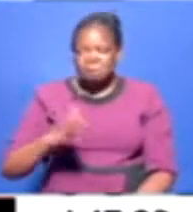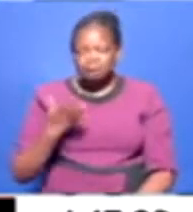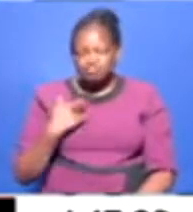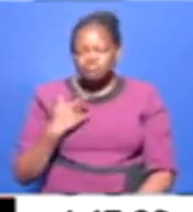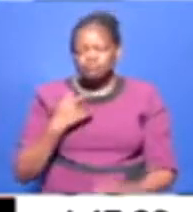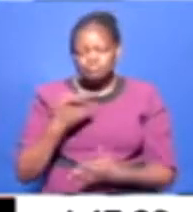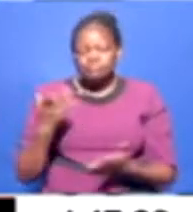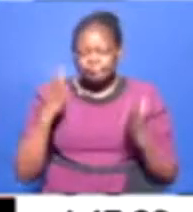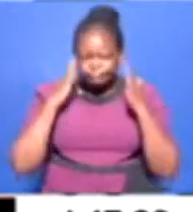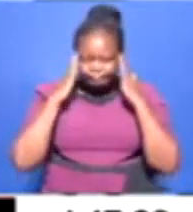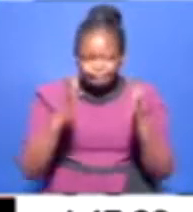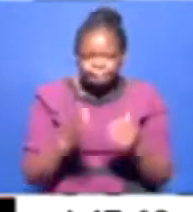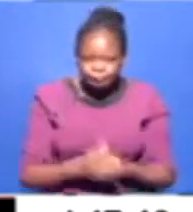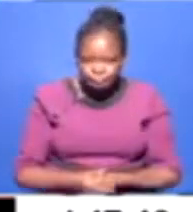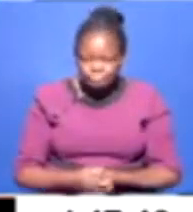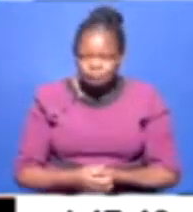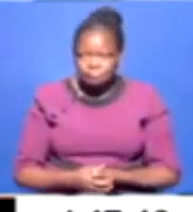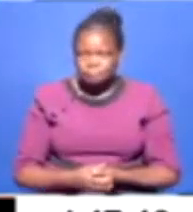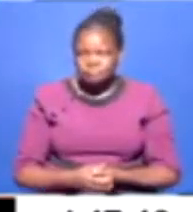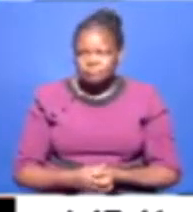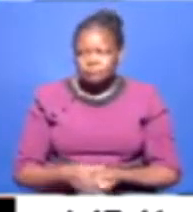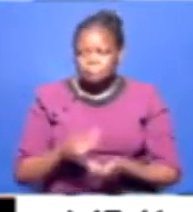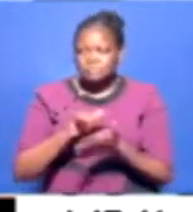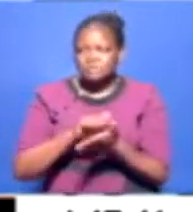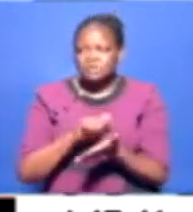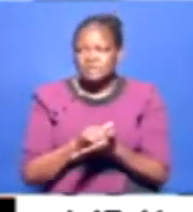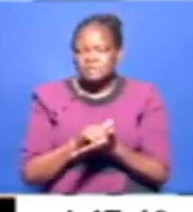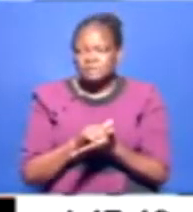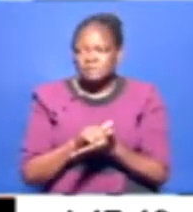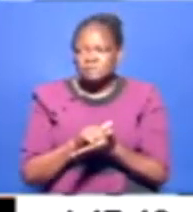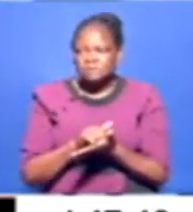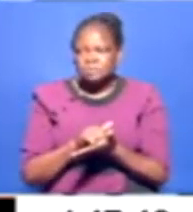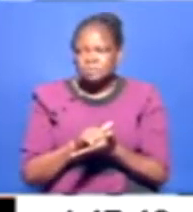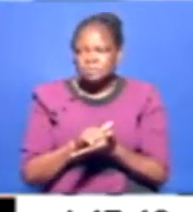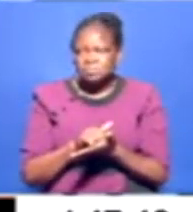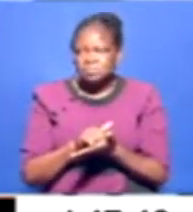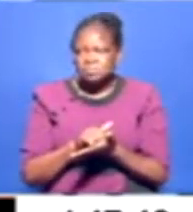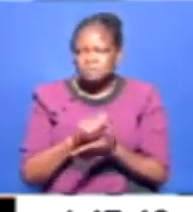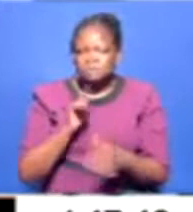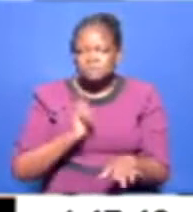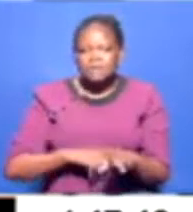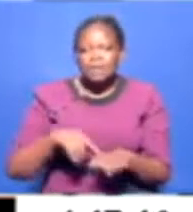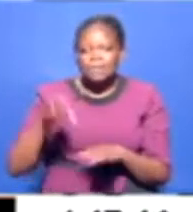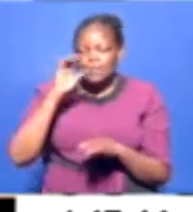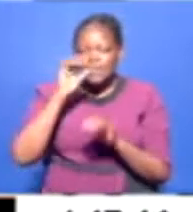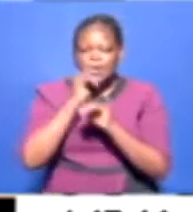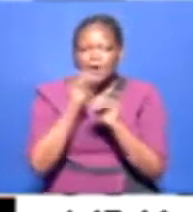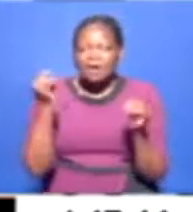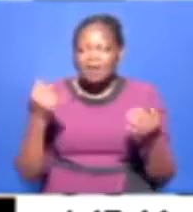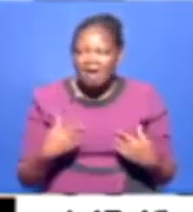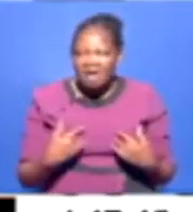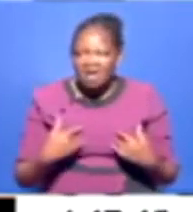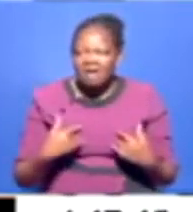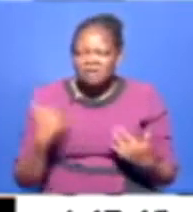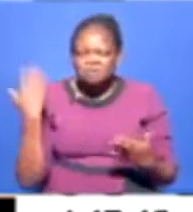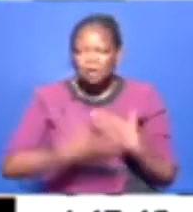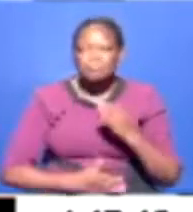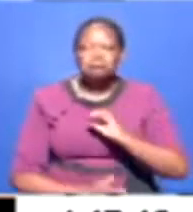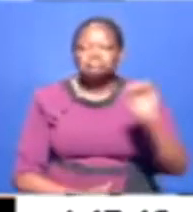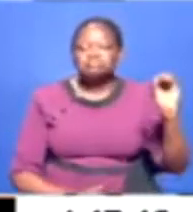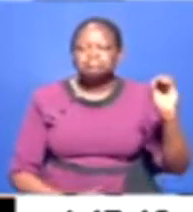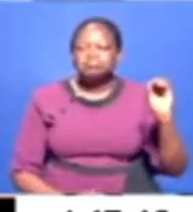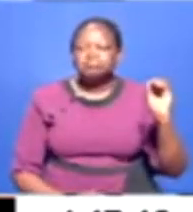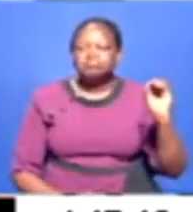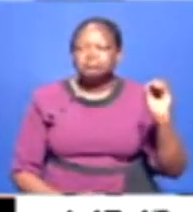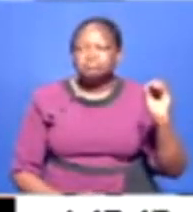to, that when an opinion is clean, don't stop there. Turn